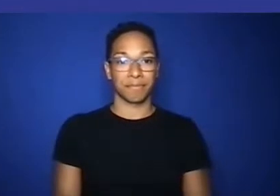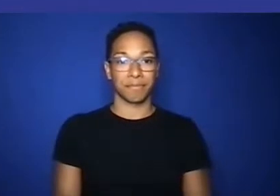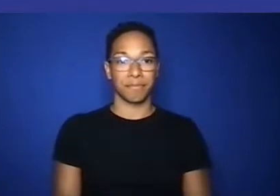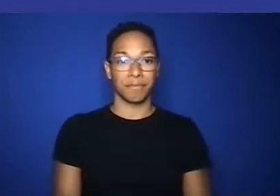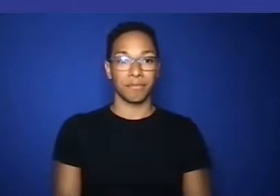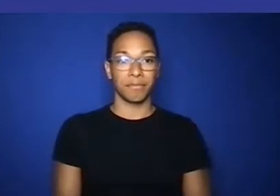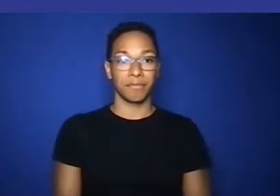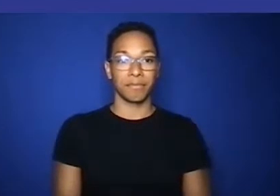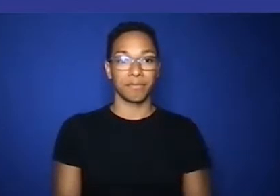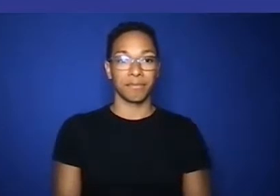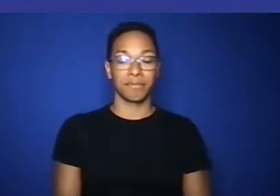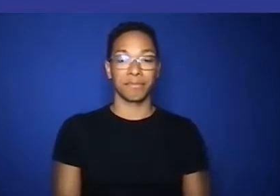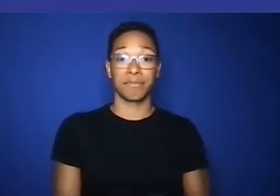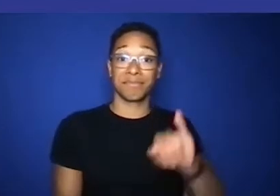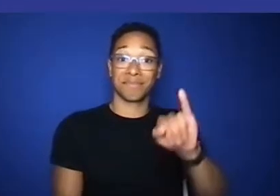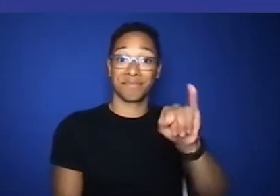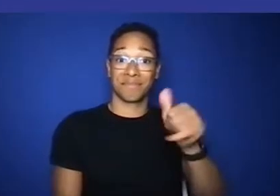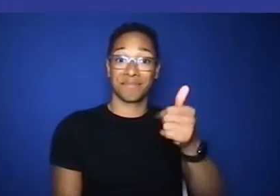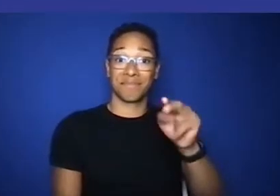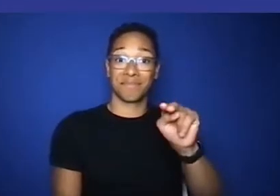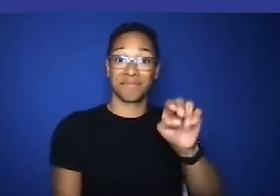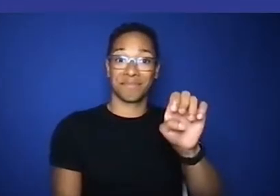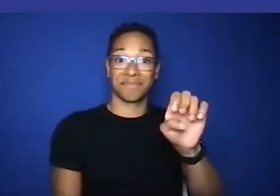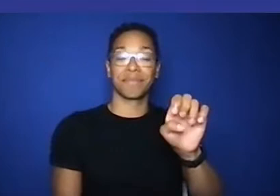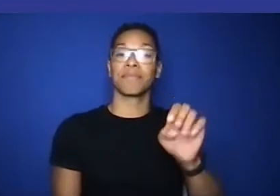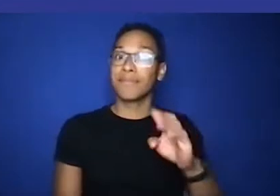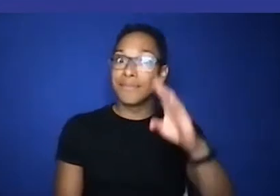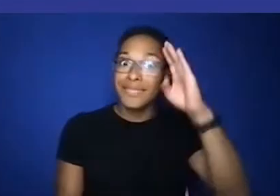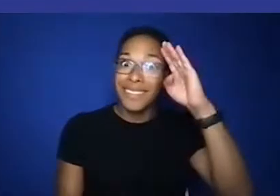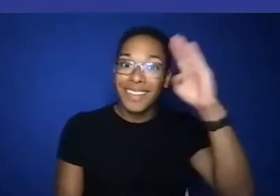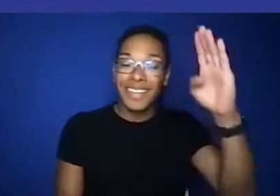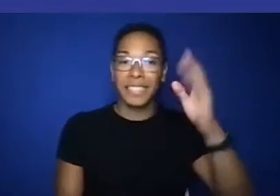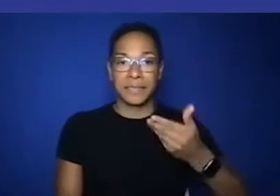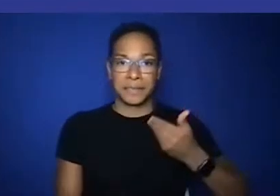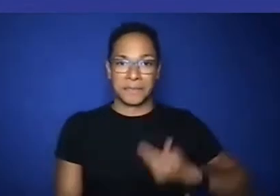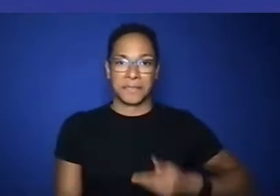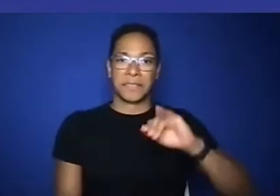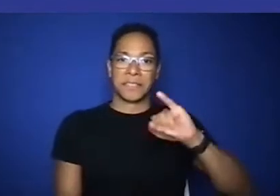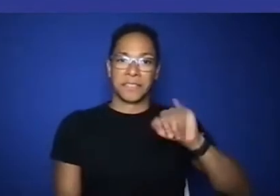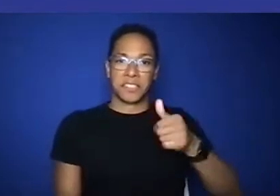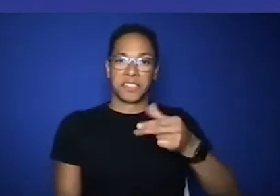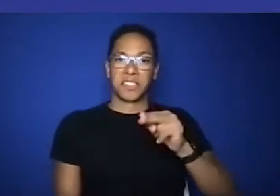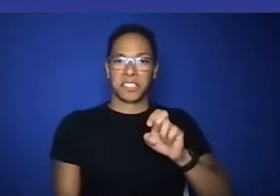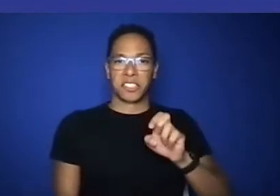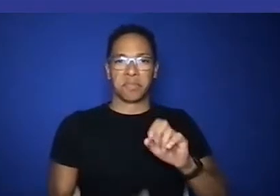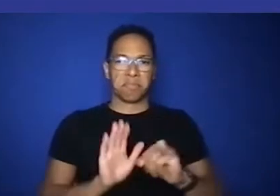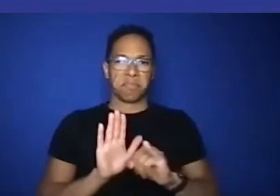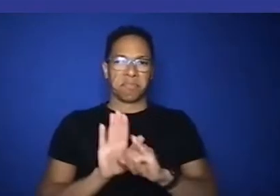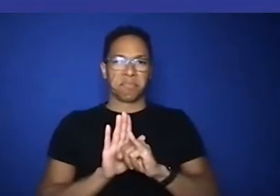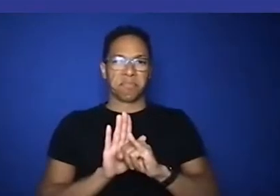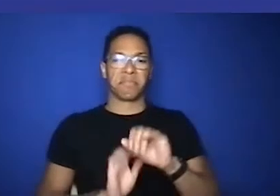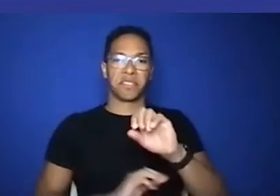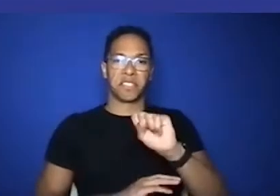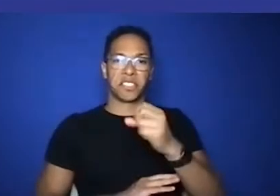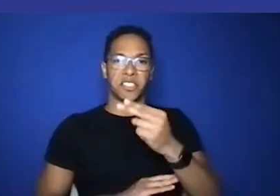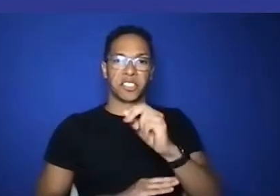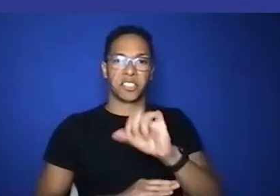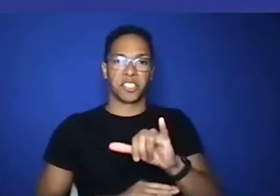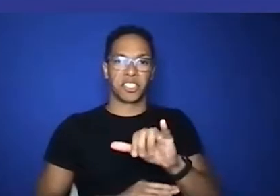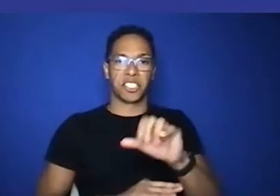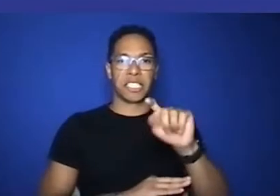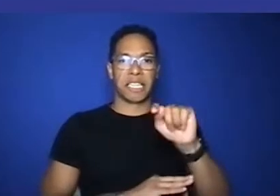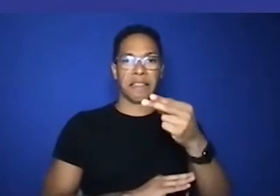Hi everyone, my name's Jane Anderson. My pronouns are she, they. I identify as a non-disabled